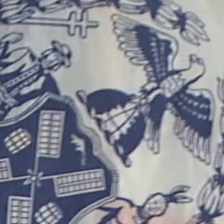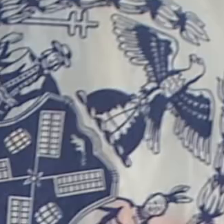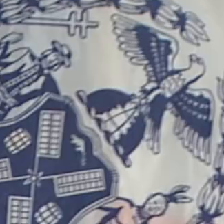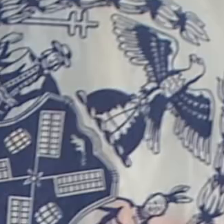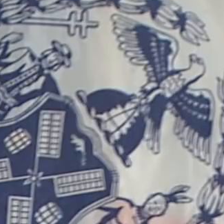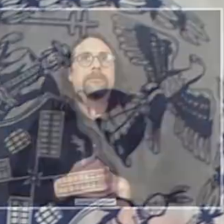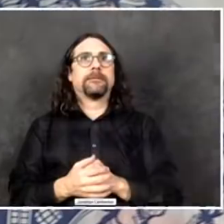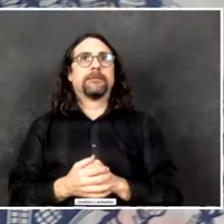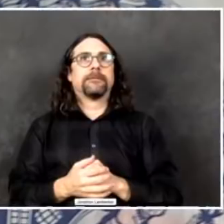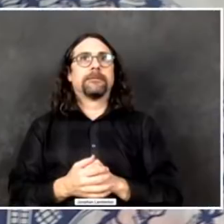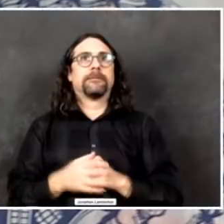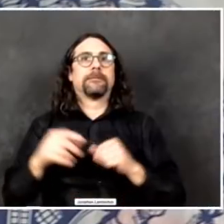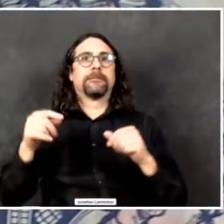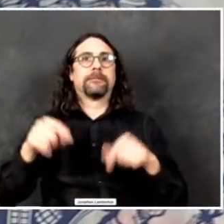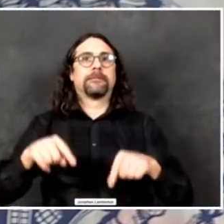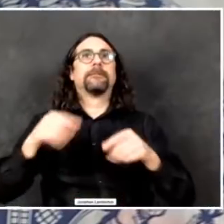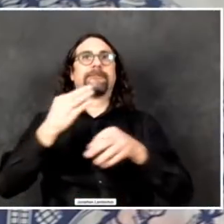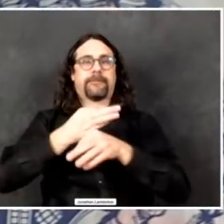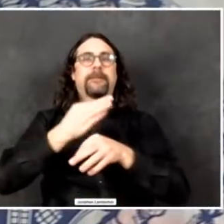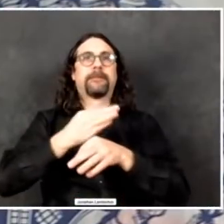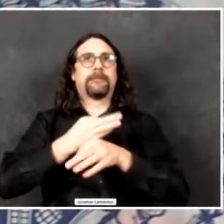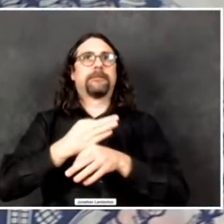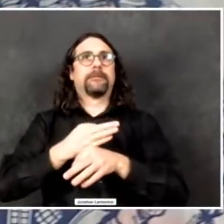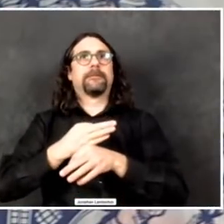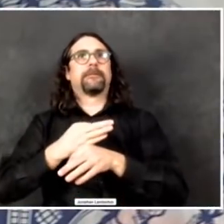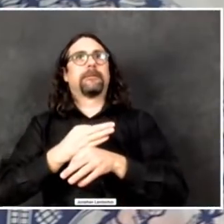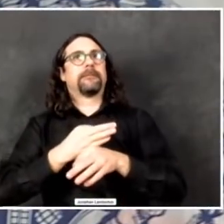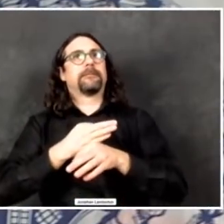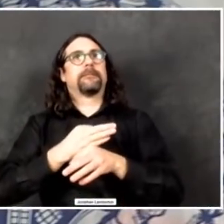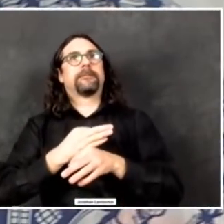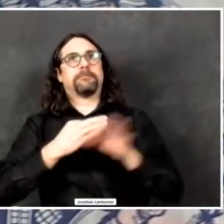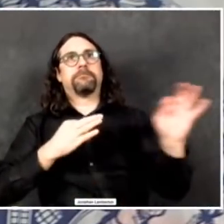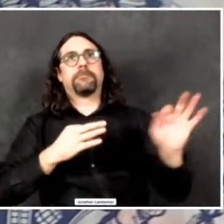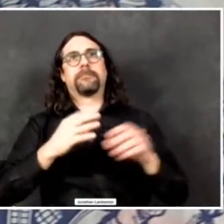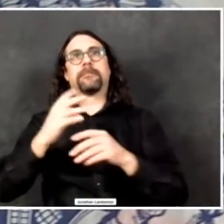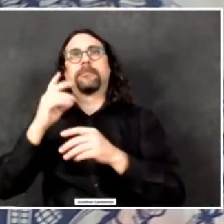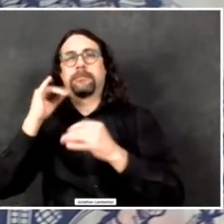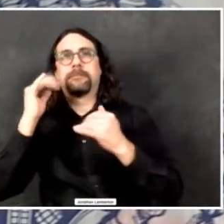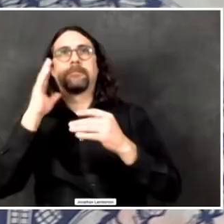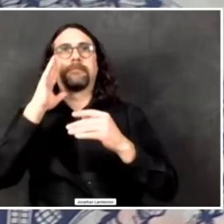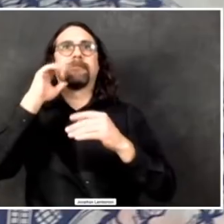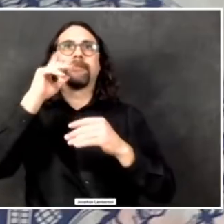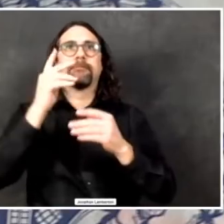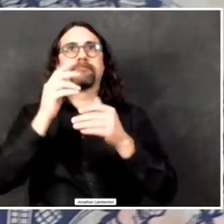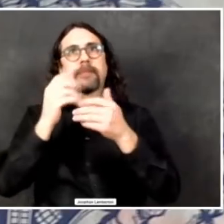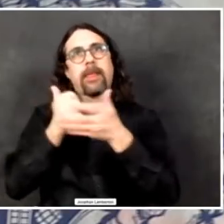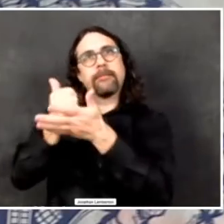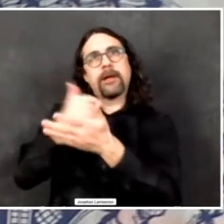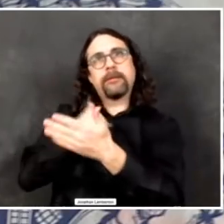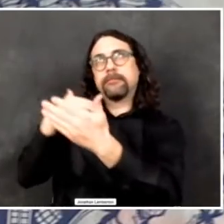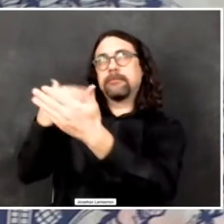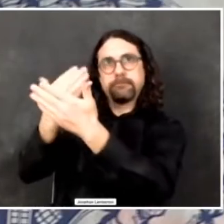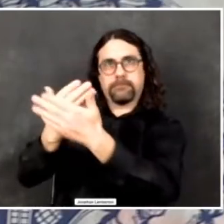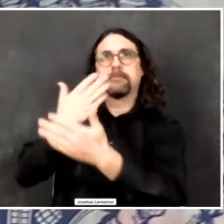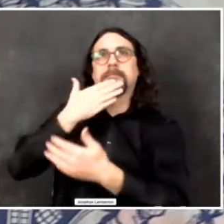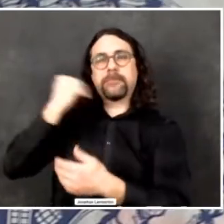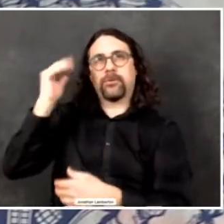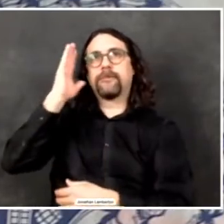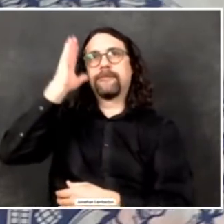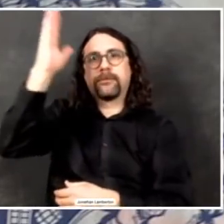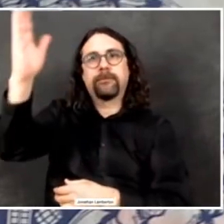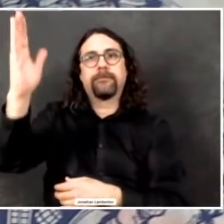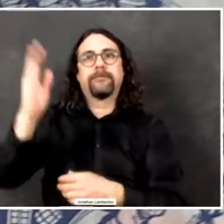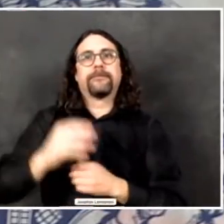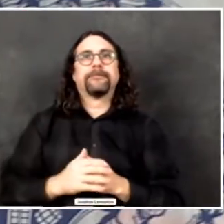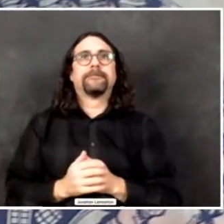Not just to get to a day when we're over this disease, but a day when we reach for something higher.